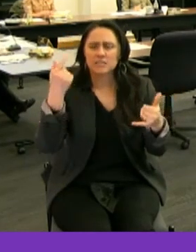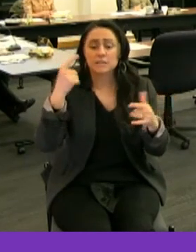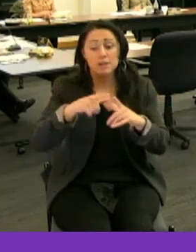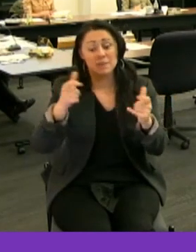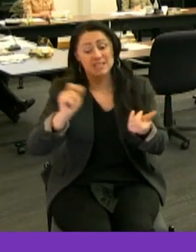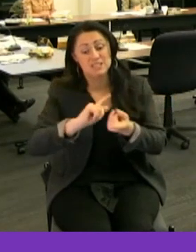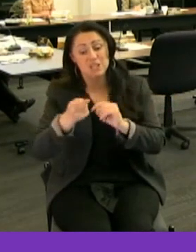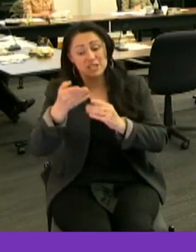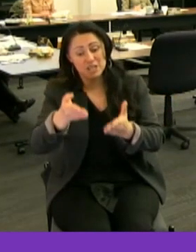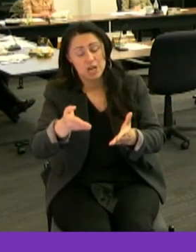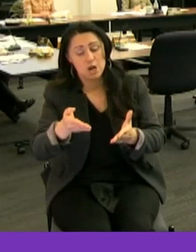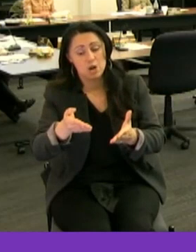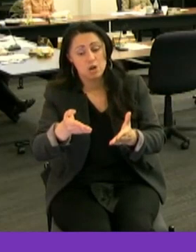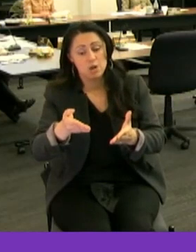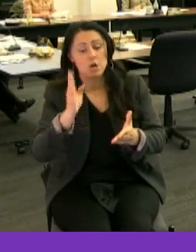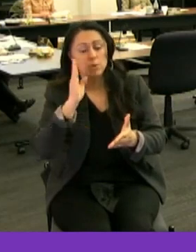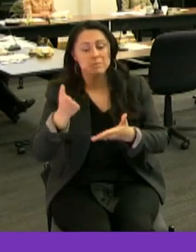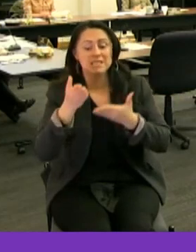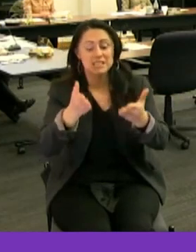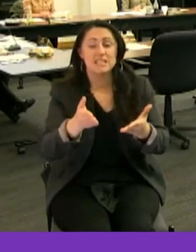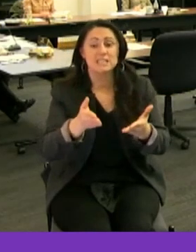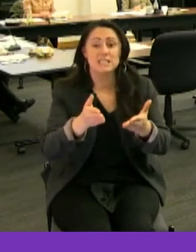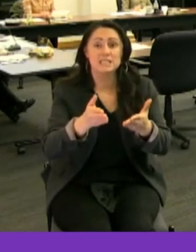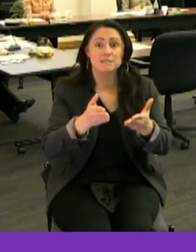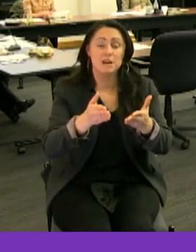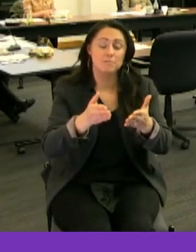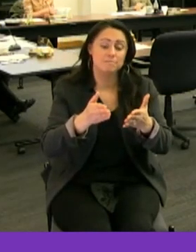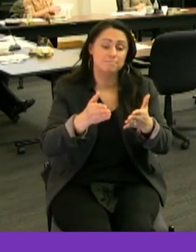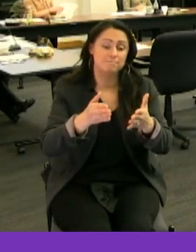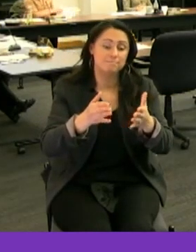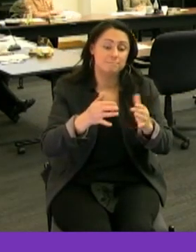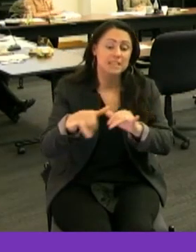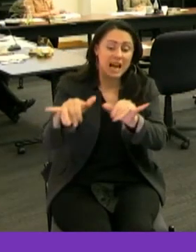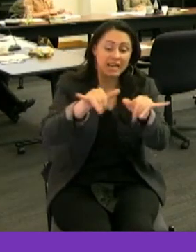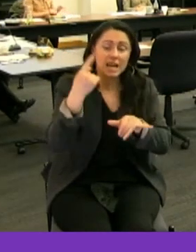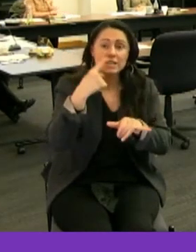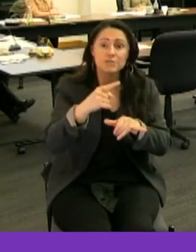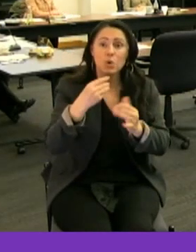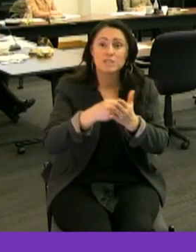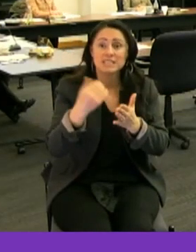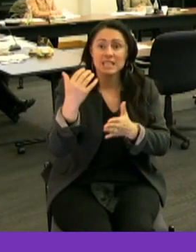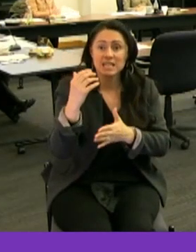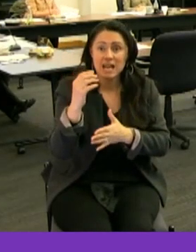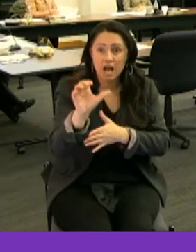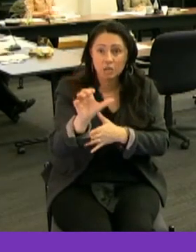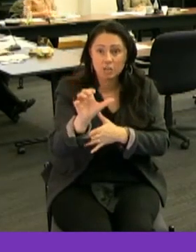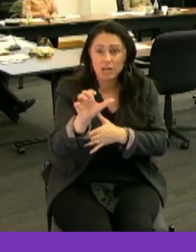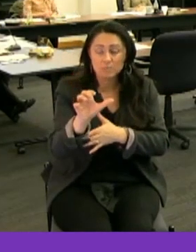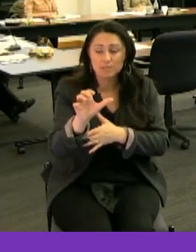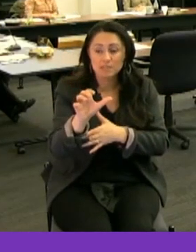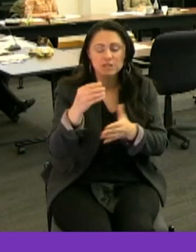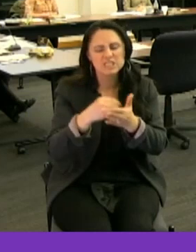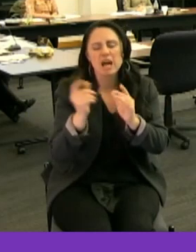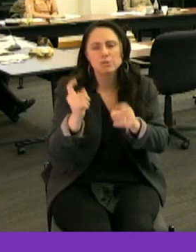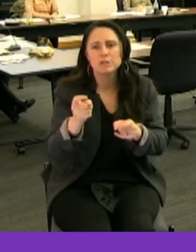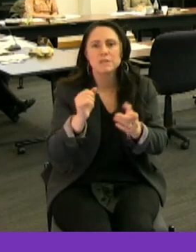biggest change there was the suggested guidelines for scholarships were removed. And as this is more of a procedure, that's